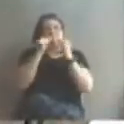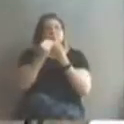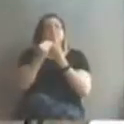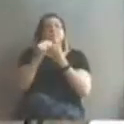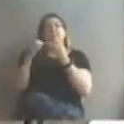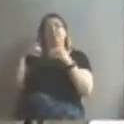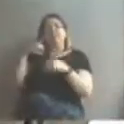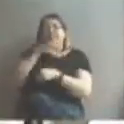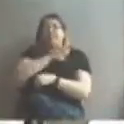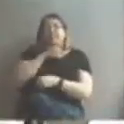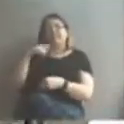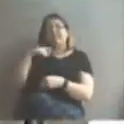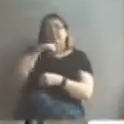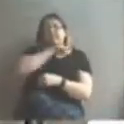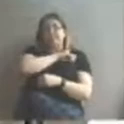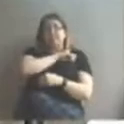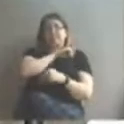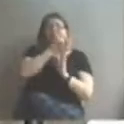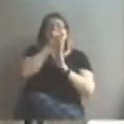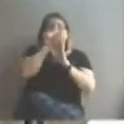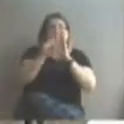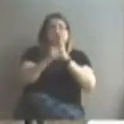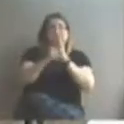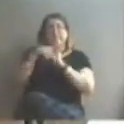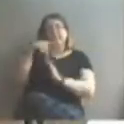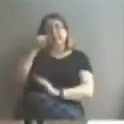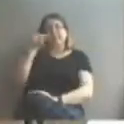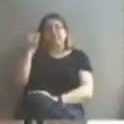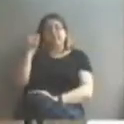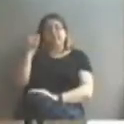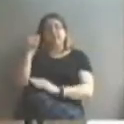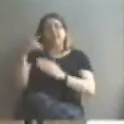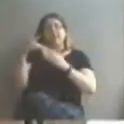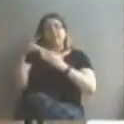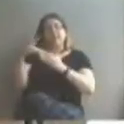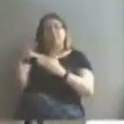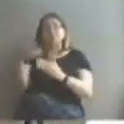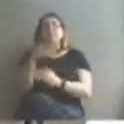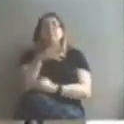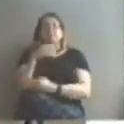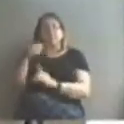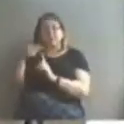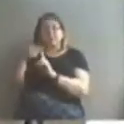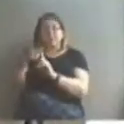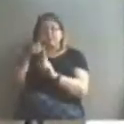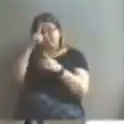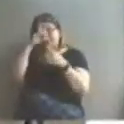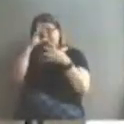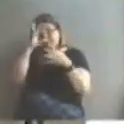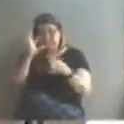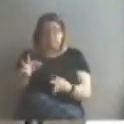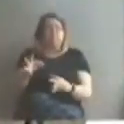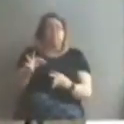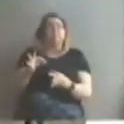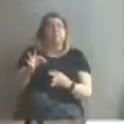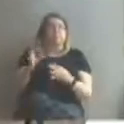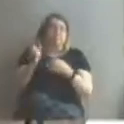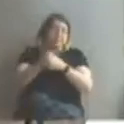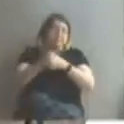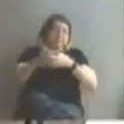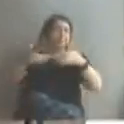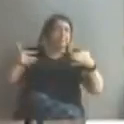legislators, and state and national PTA leaders. And whereas Heather Wampler's determination has